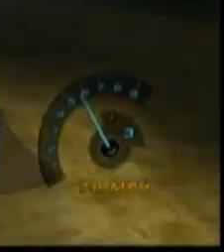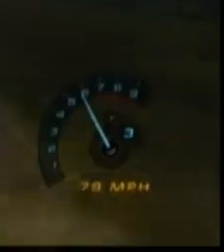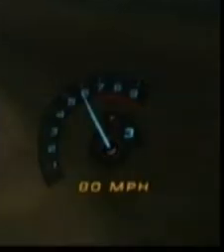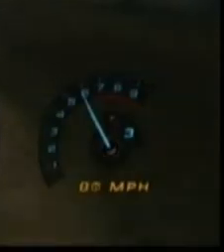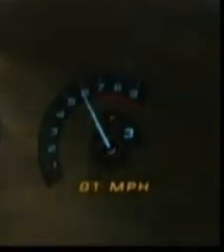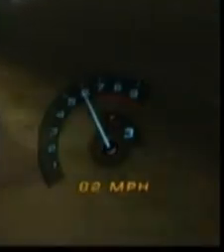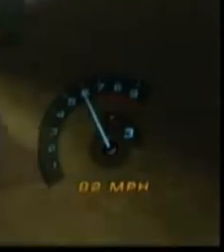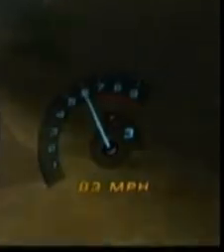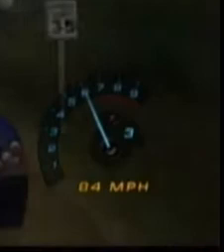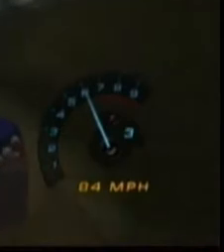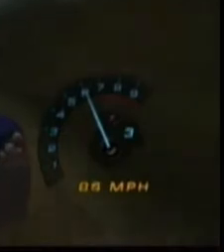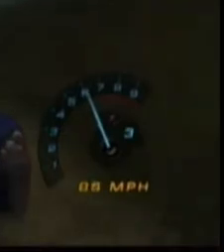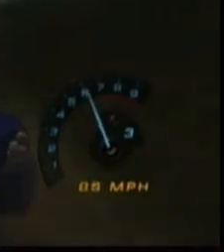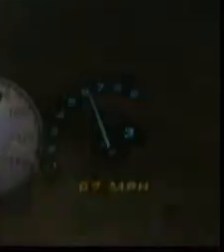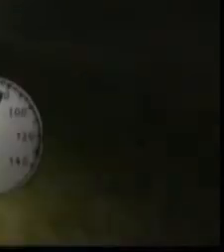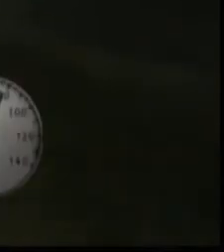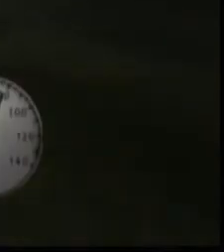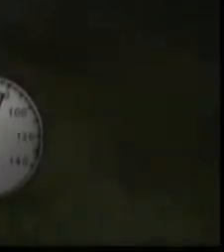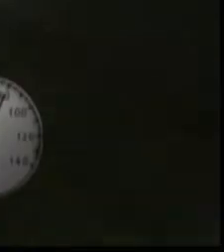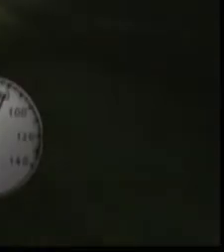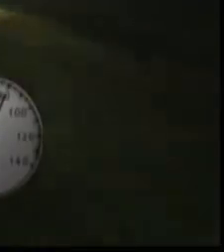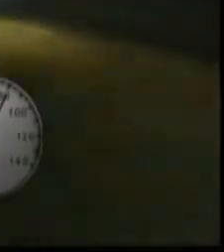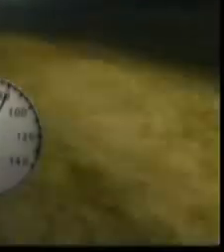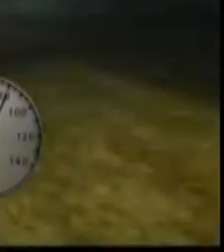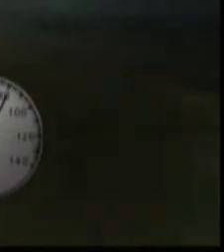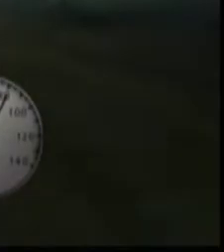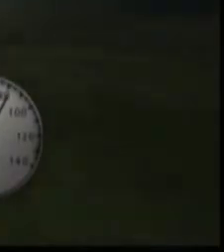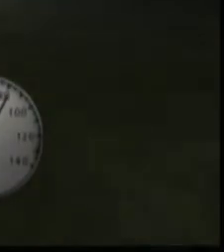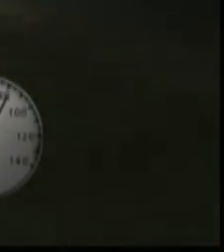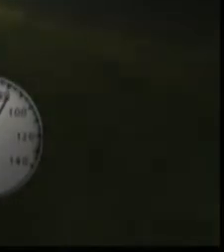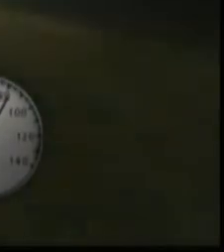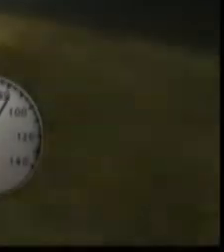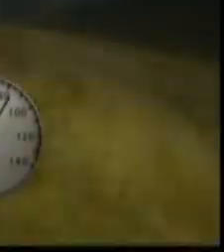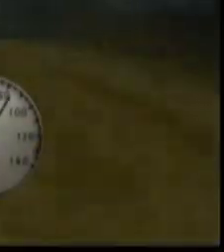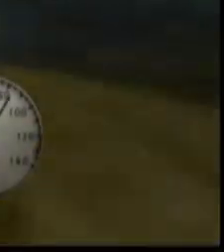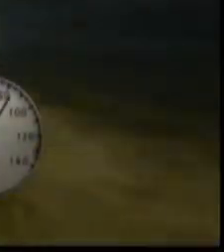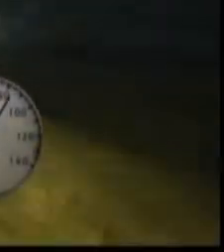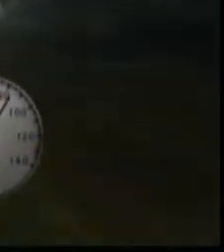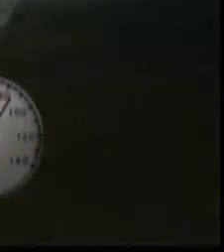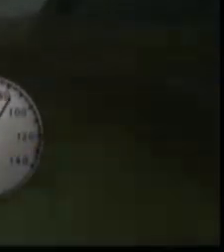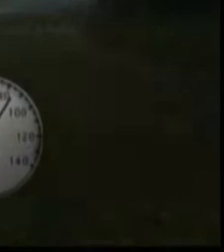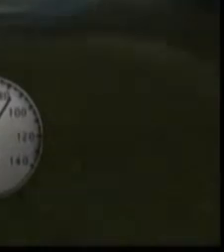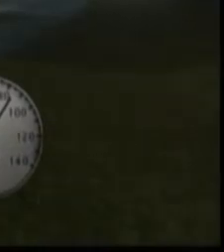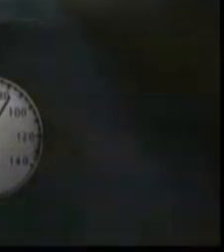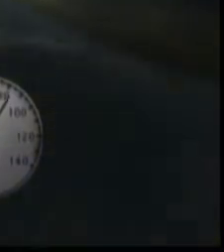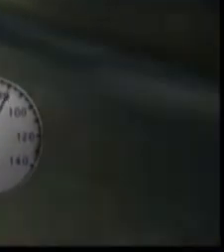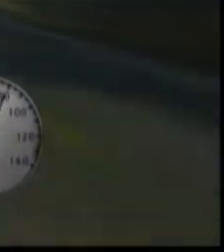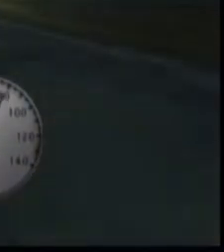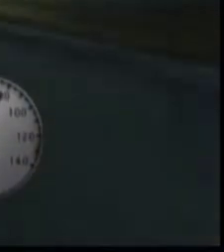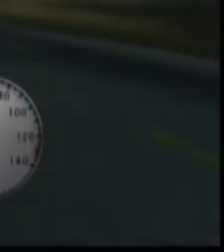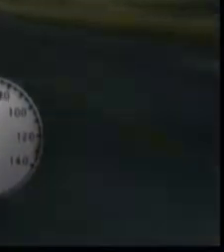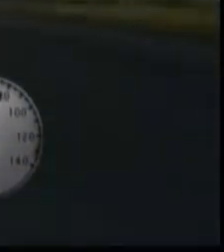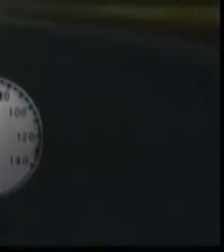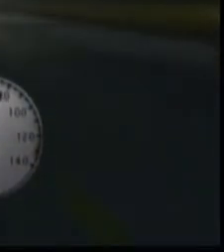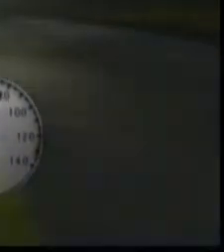aren't any lagers in there, and then drive. As fast as you can. You don't need to have driven a mid-engined aluminium chassised